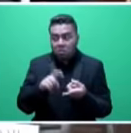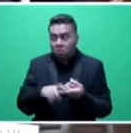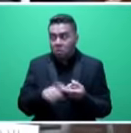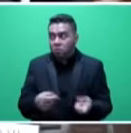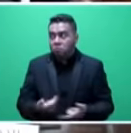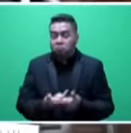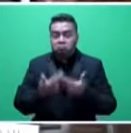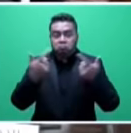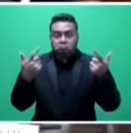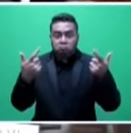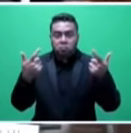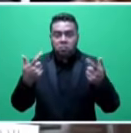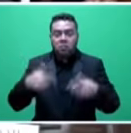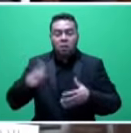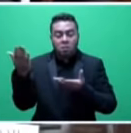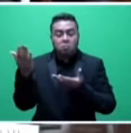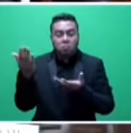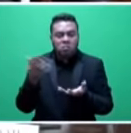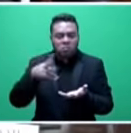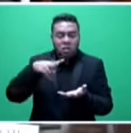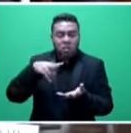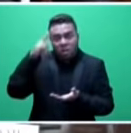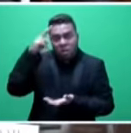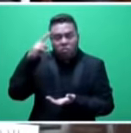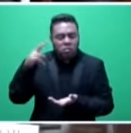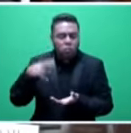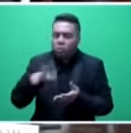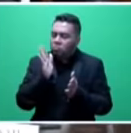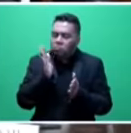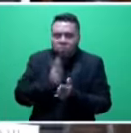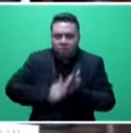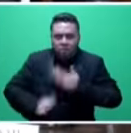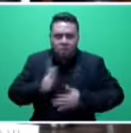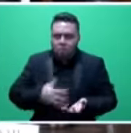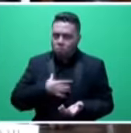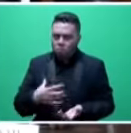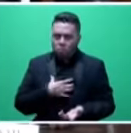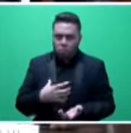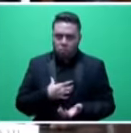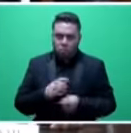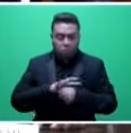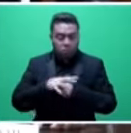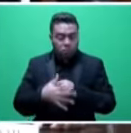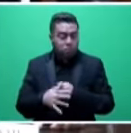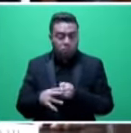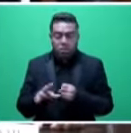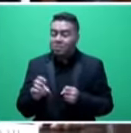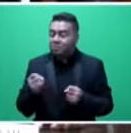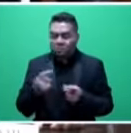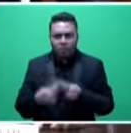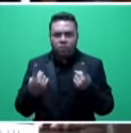will bring the nations to its knees. Yes, we agree that the COVID-19 situation is different from all others, as the